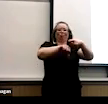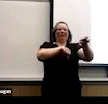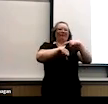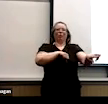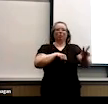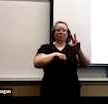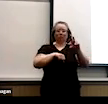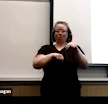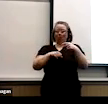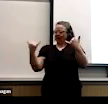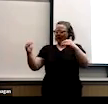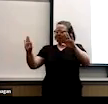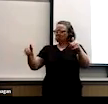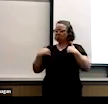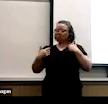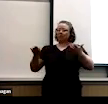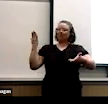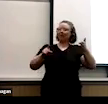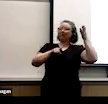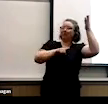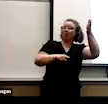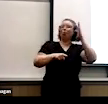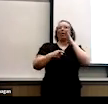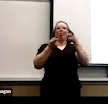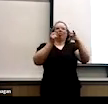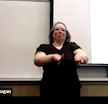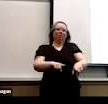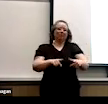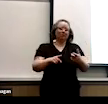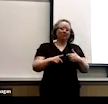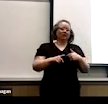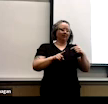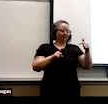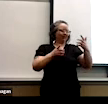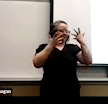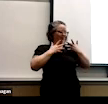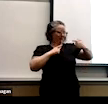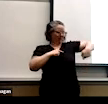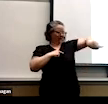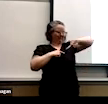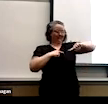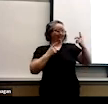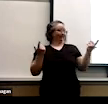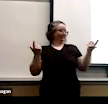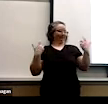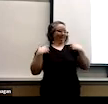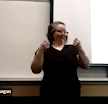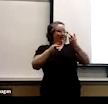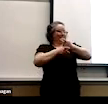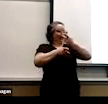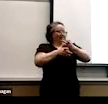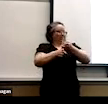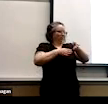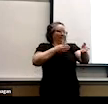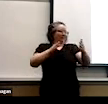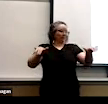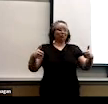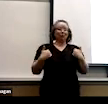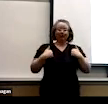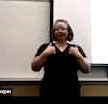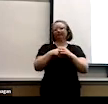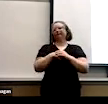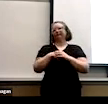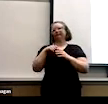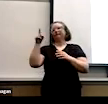have. Yeah, and I think that's one of the struggles, right, is that the funding models are not the